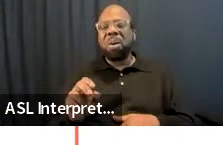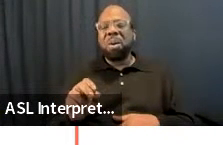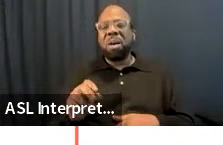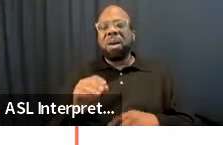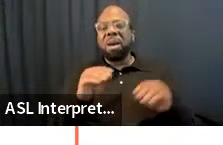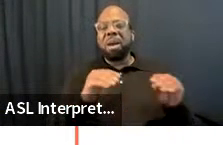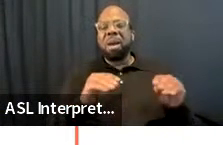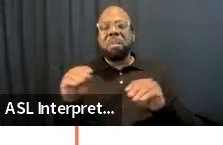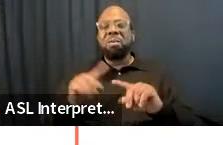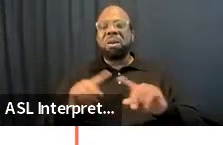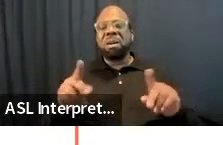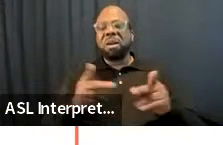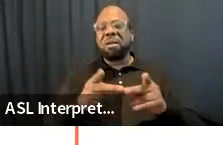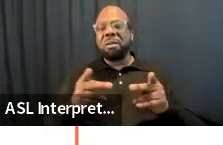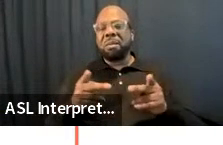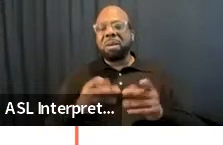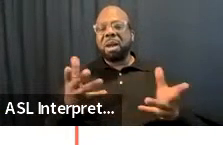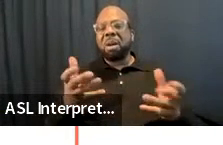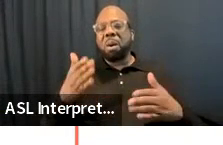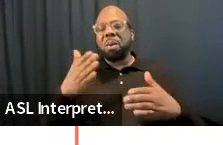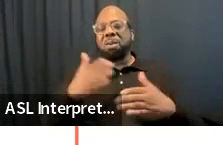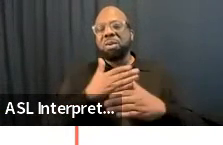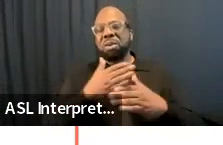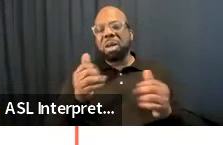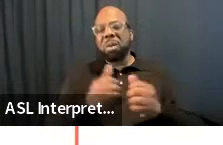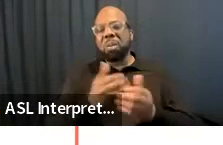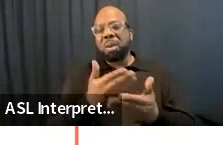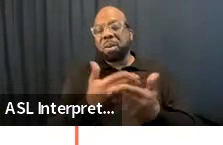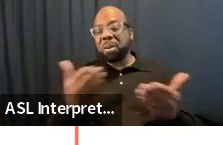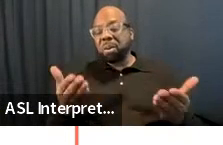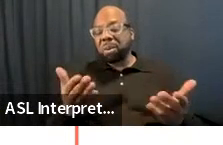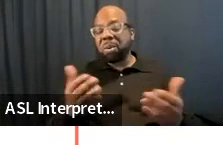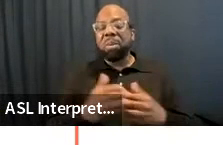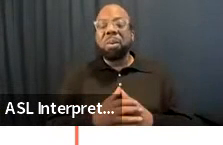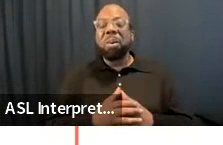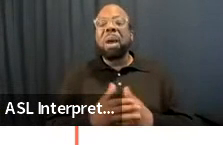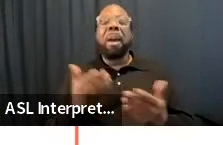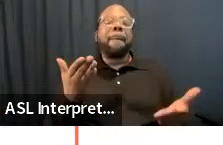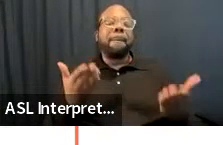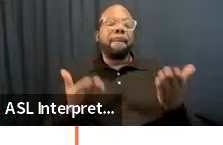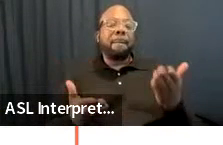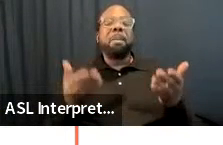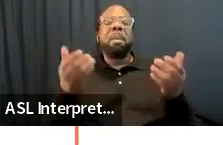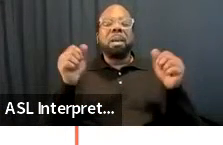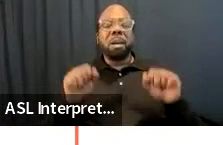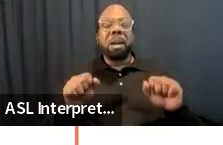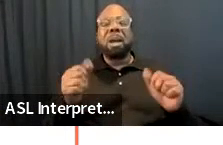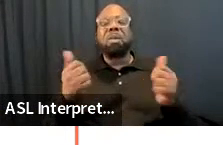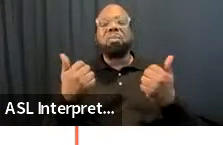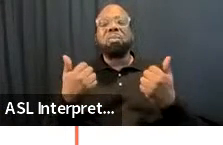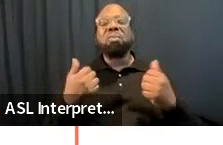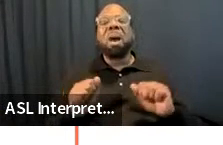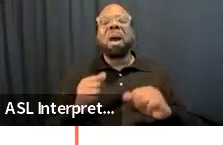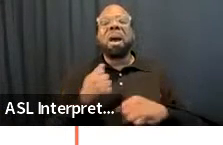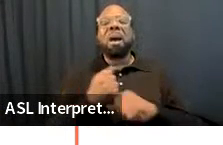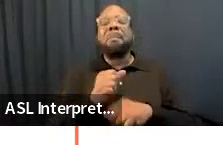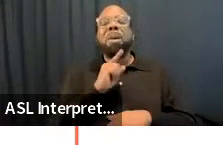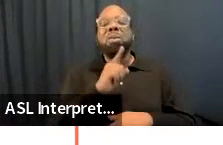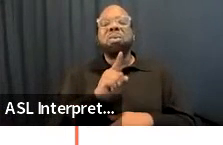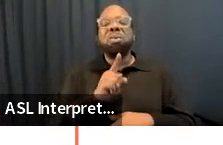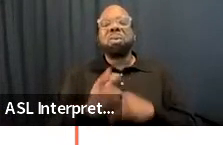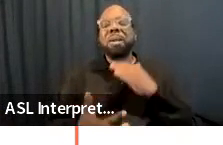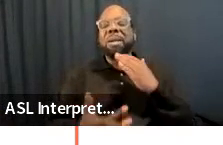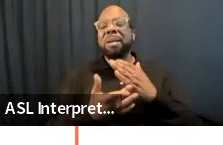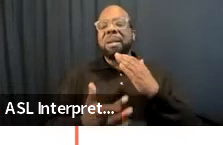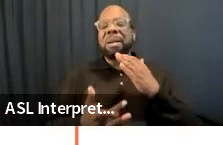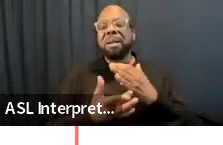like some case I'd like to share with you. Probably we can try to make sure if our technology